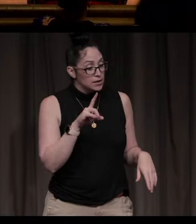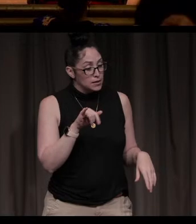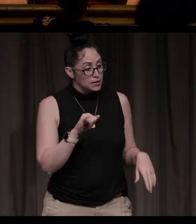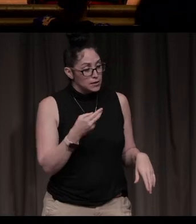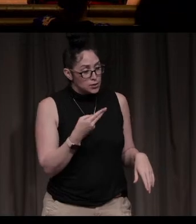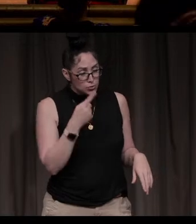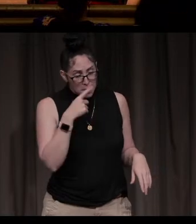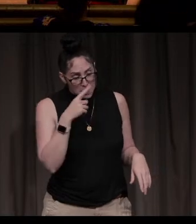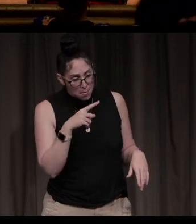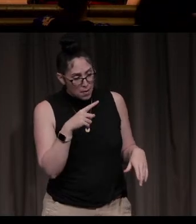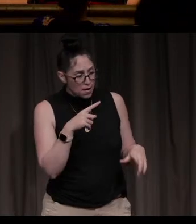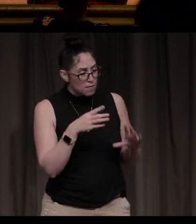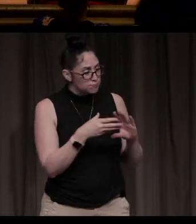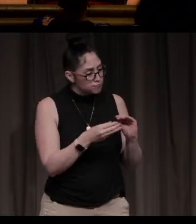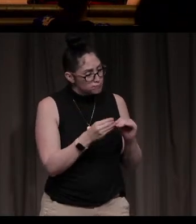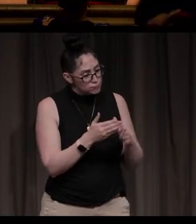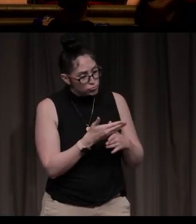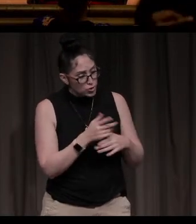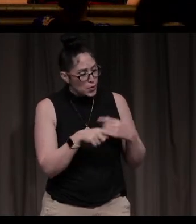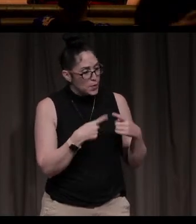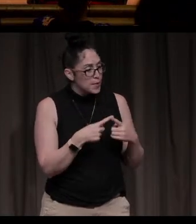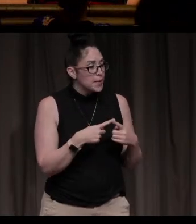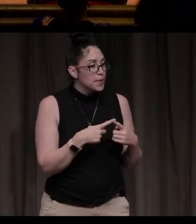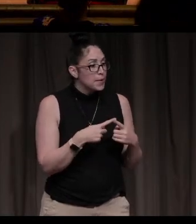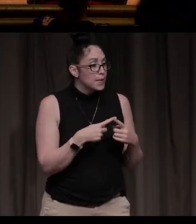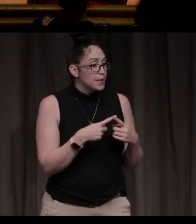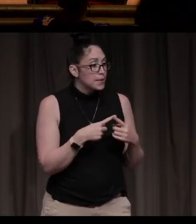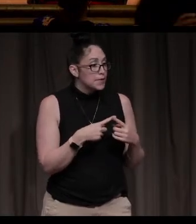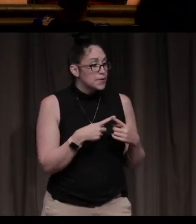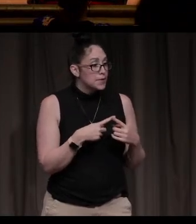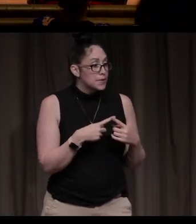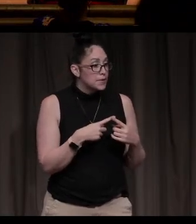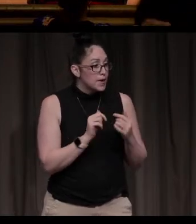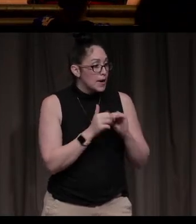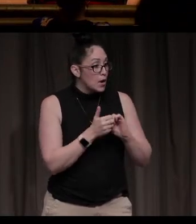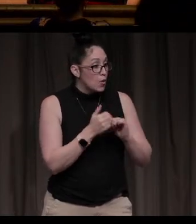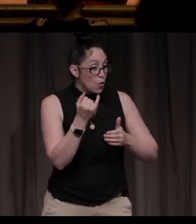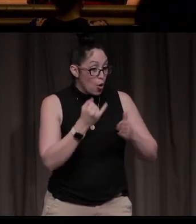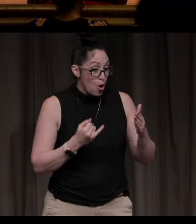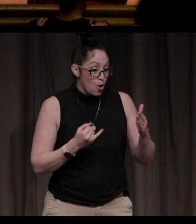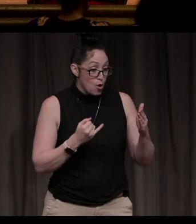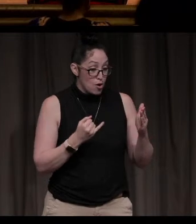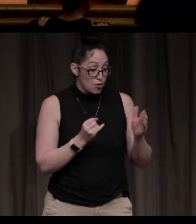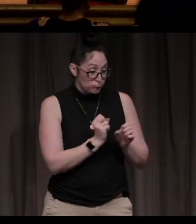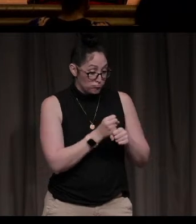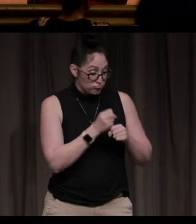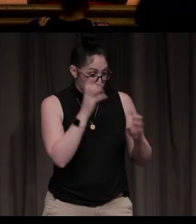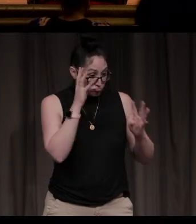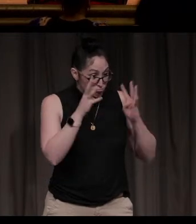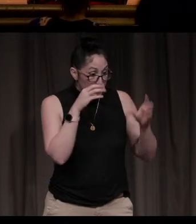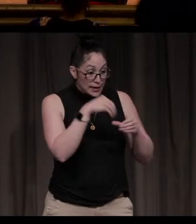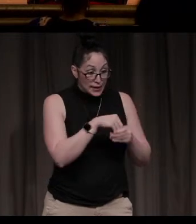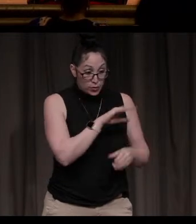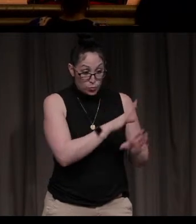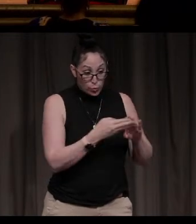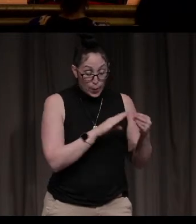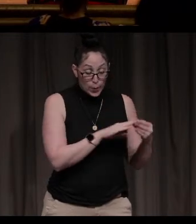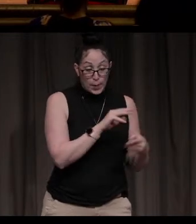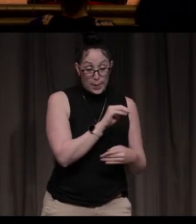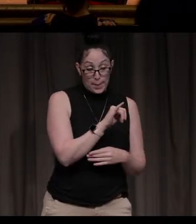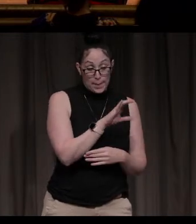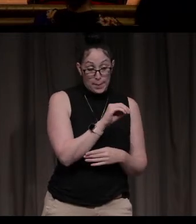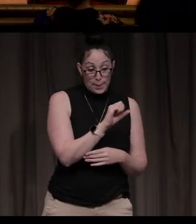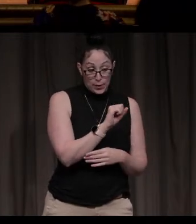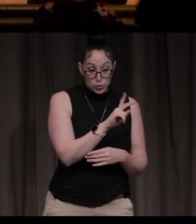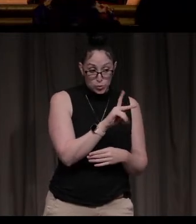about how art making in Miccosukee, in the Miccosukee community, or in Miccosukee